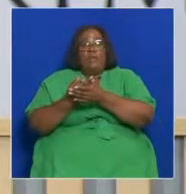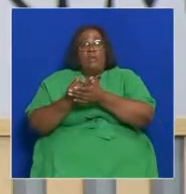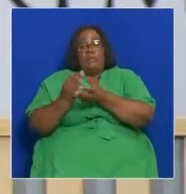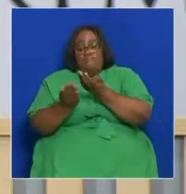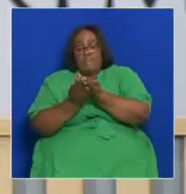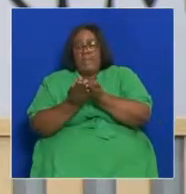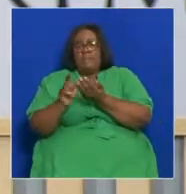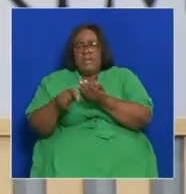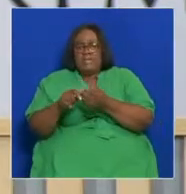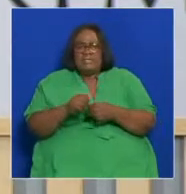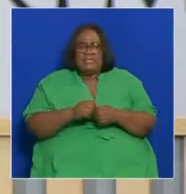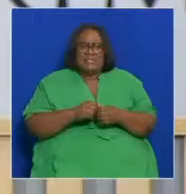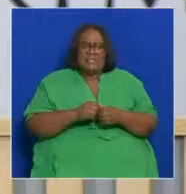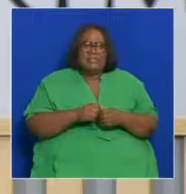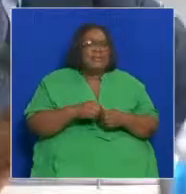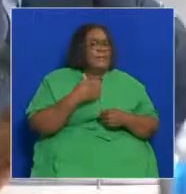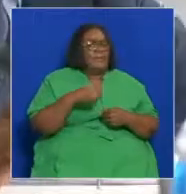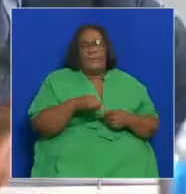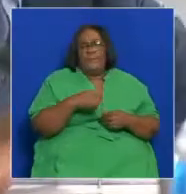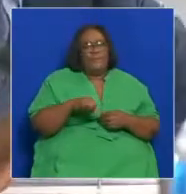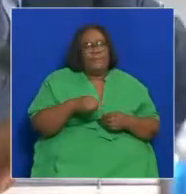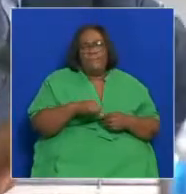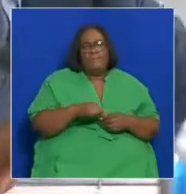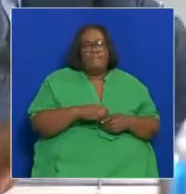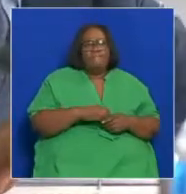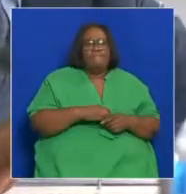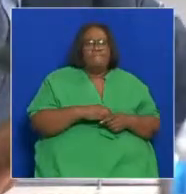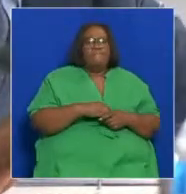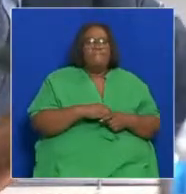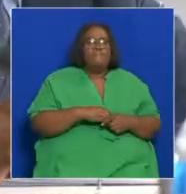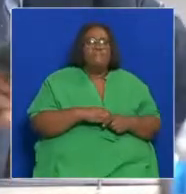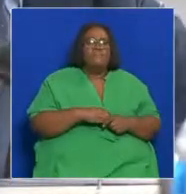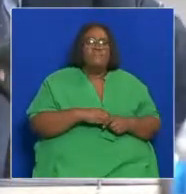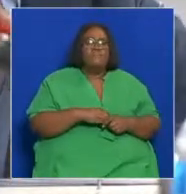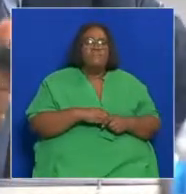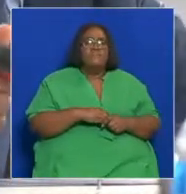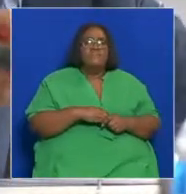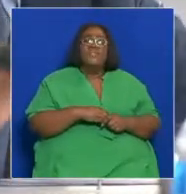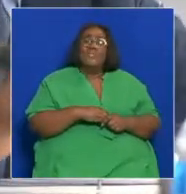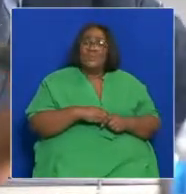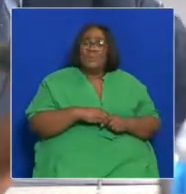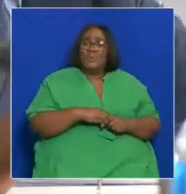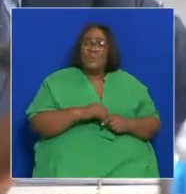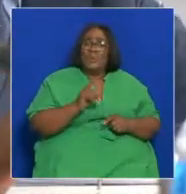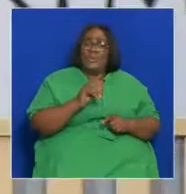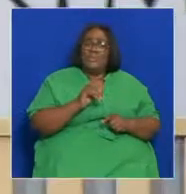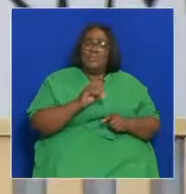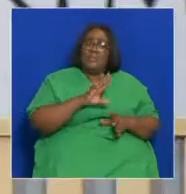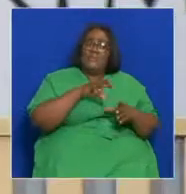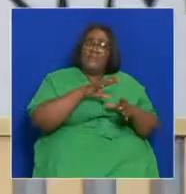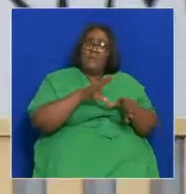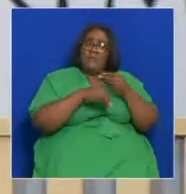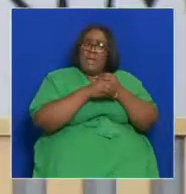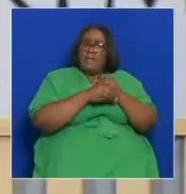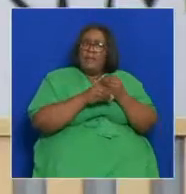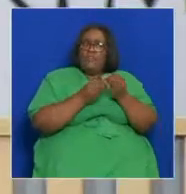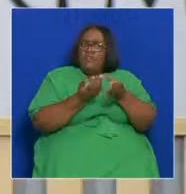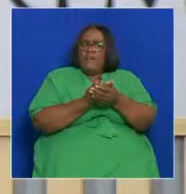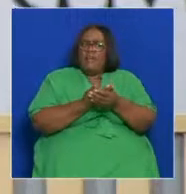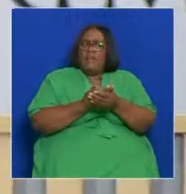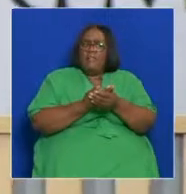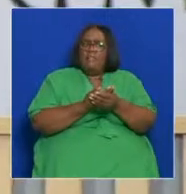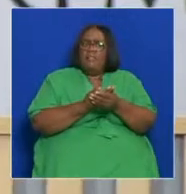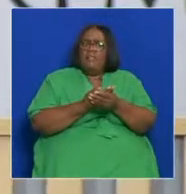In practice it's not. So in practice, it does not form part of the docket. You No, don't even share it with the accused.